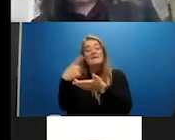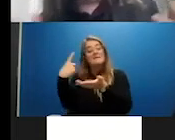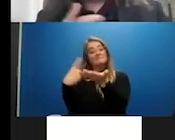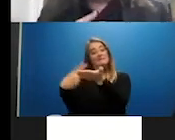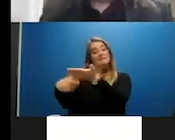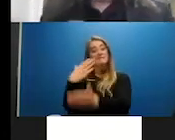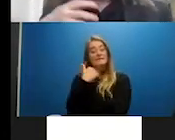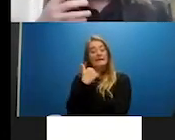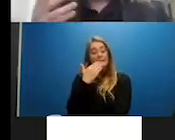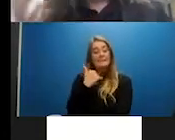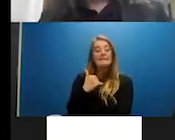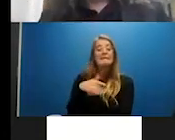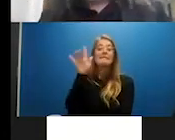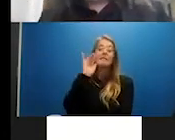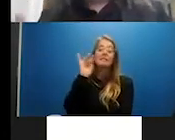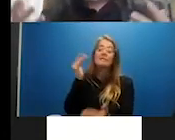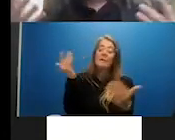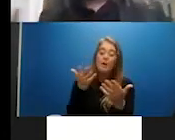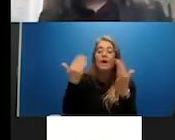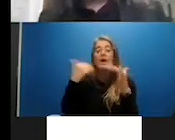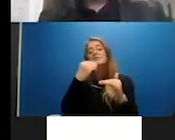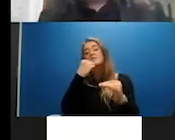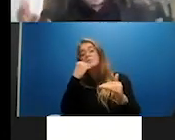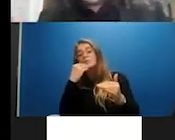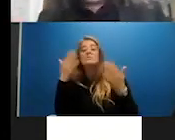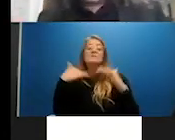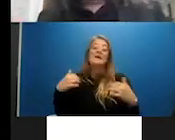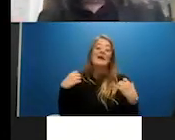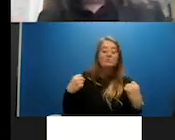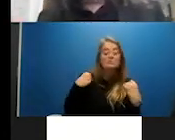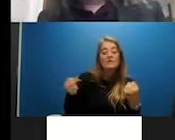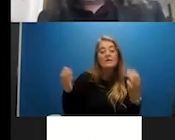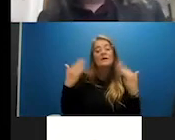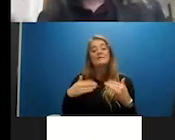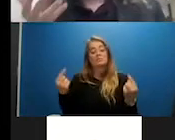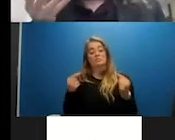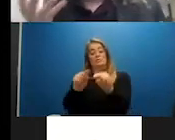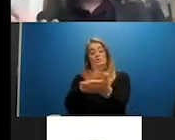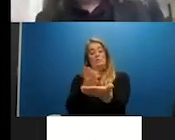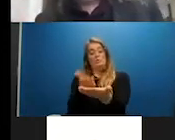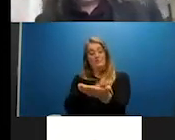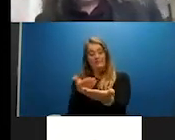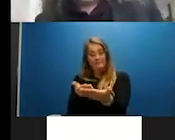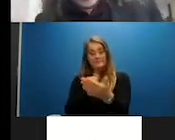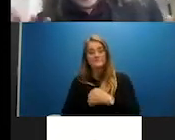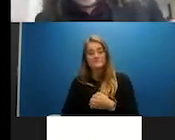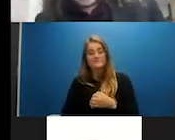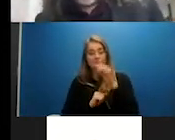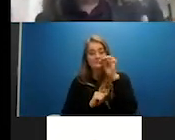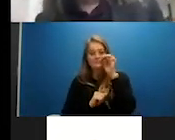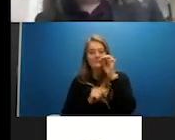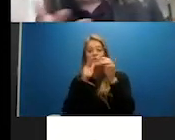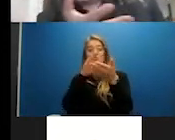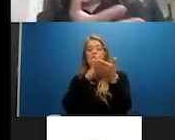diabetes and the symptoms and foods and exercise while they're cooking. And then they ask the cooks